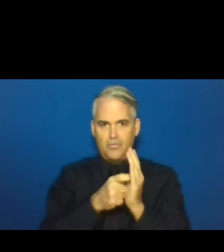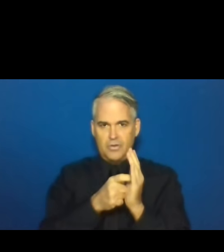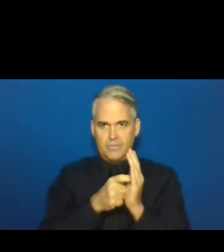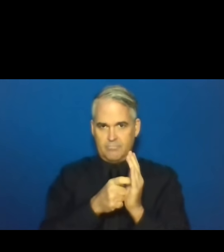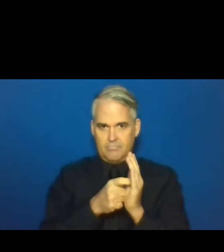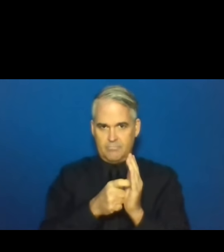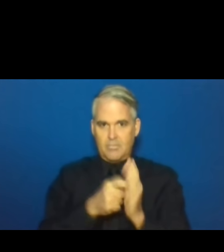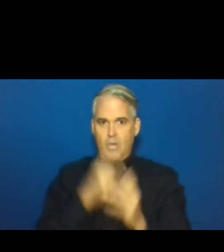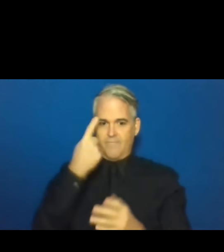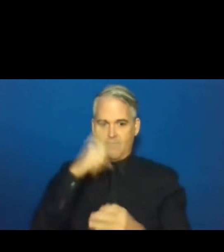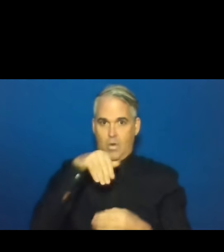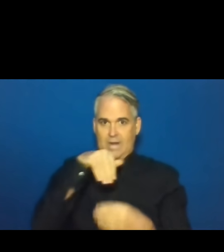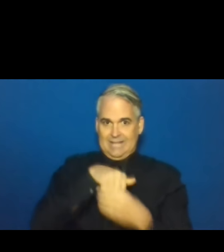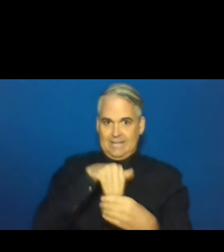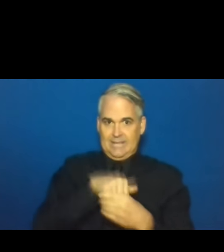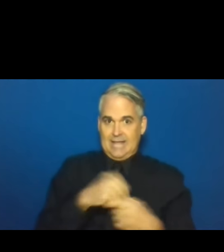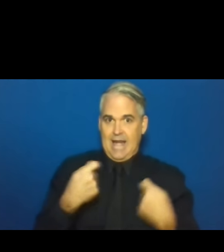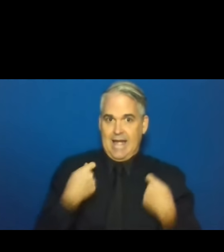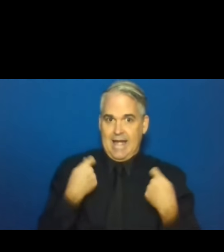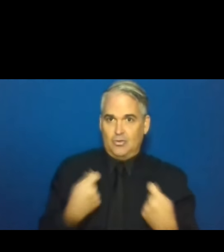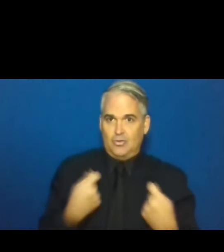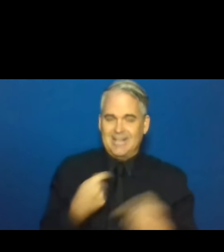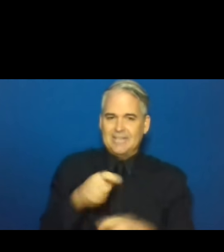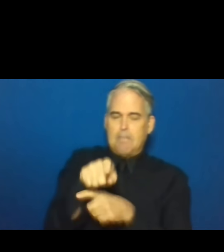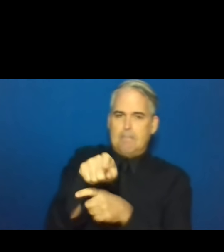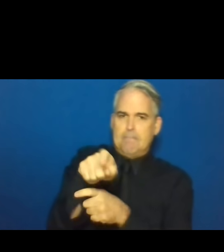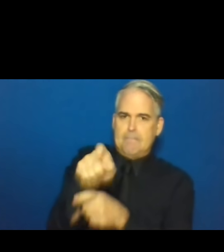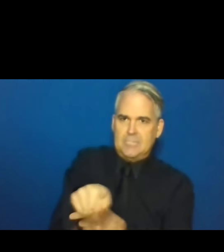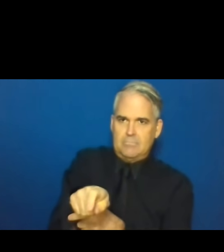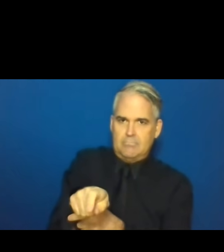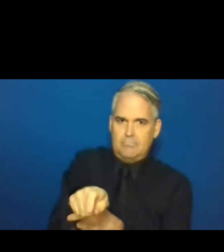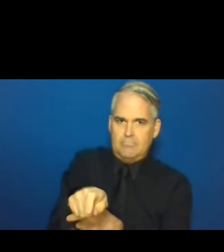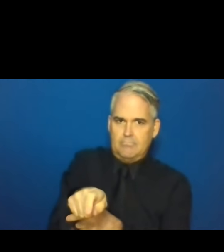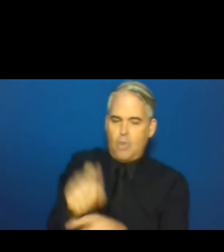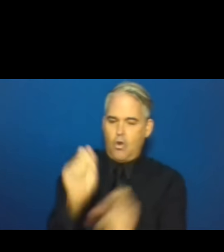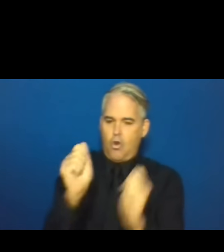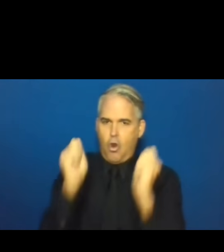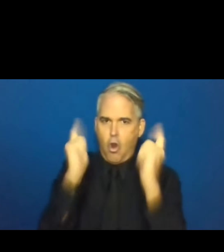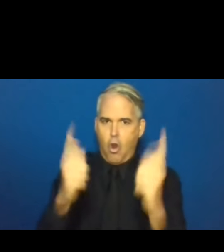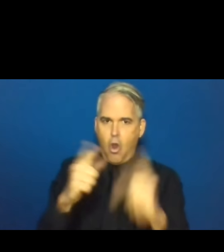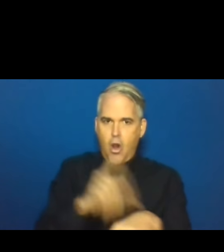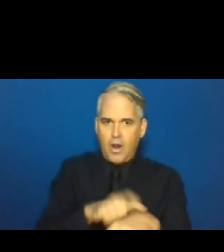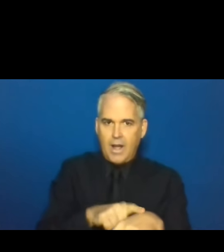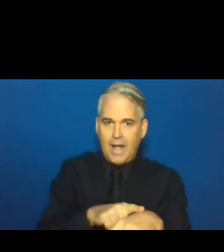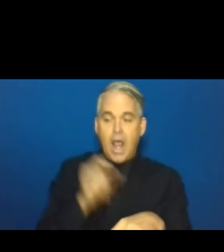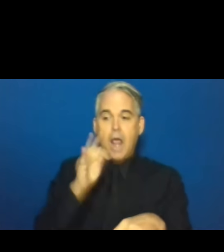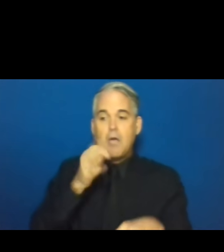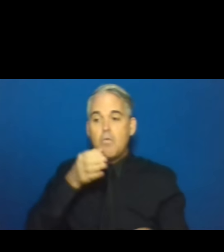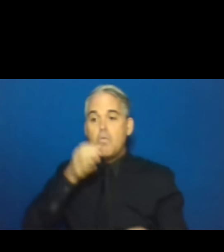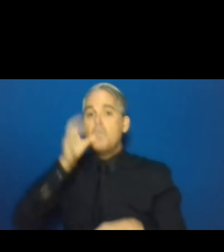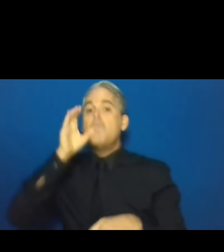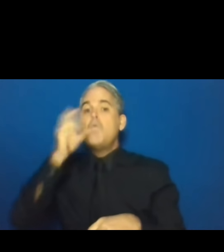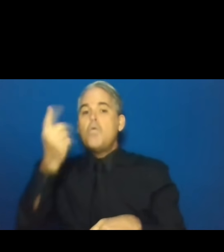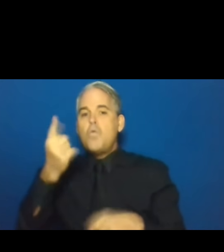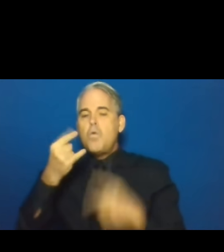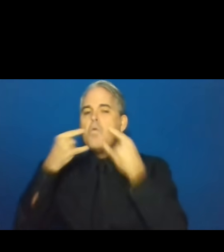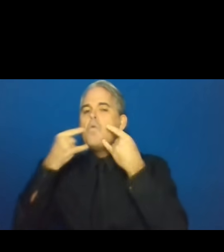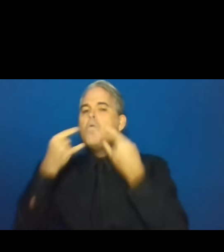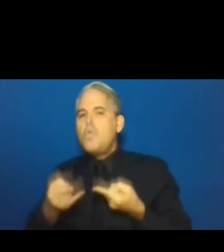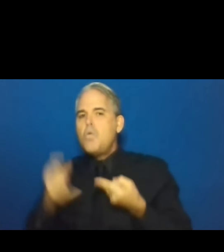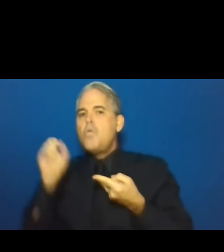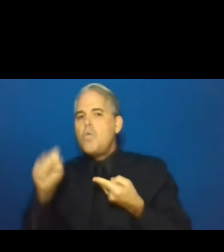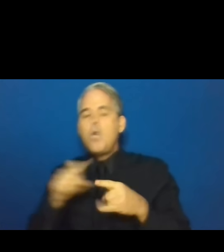exercise. Masks must be worn at all times unless you are actively drinking. If the activity is too